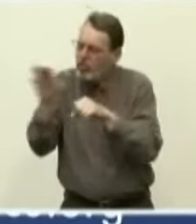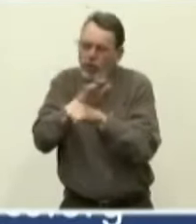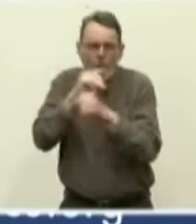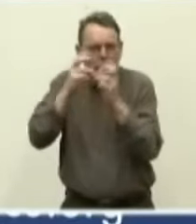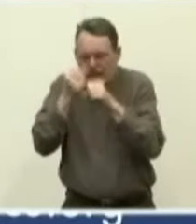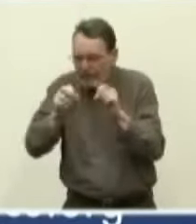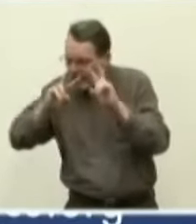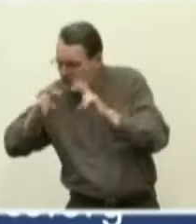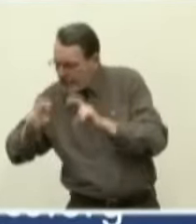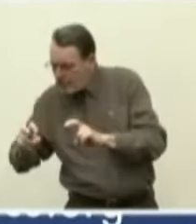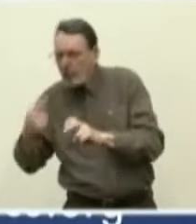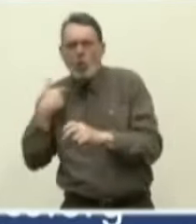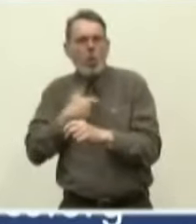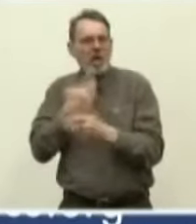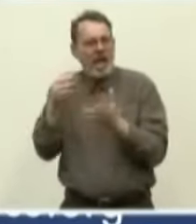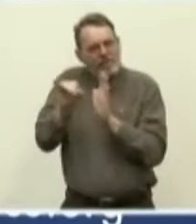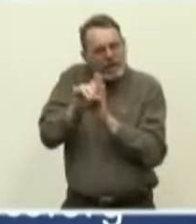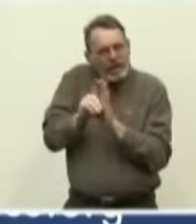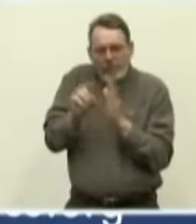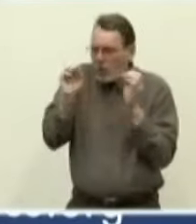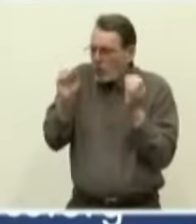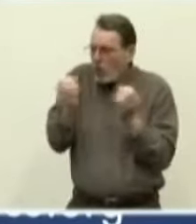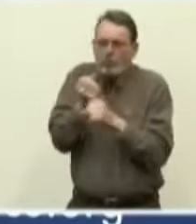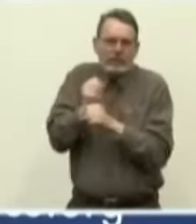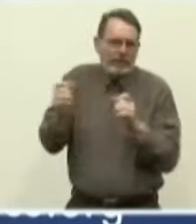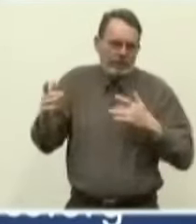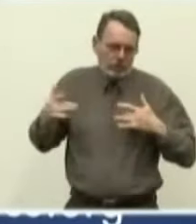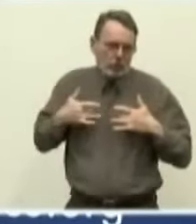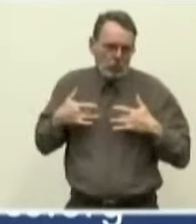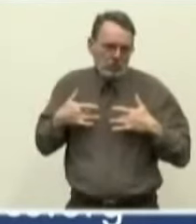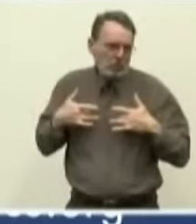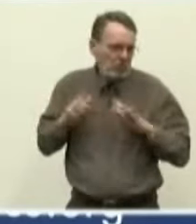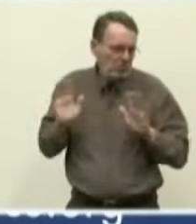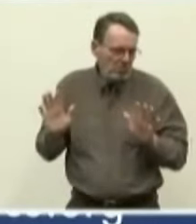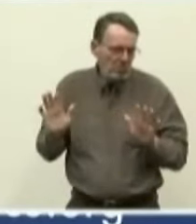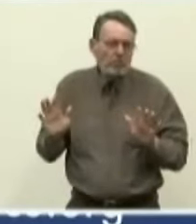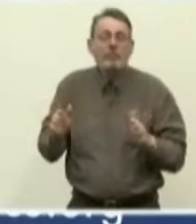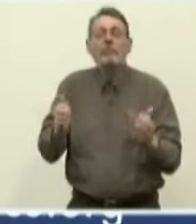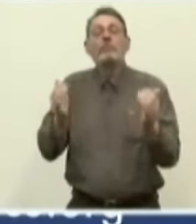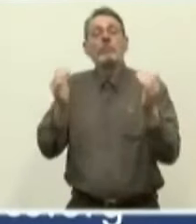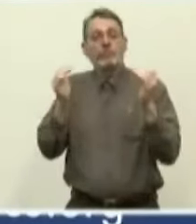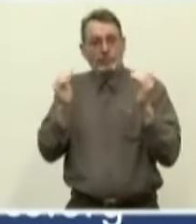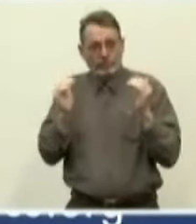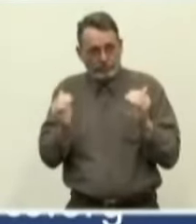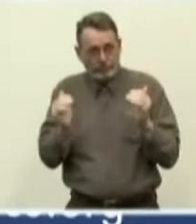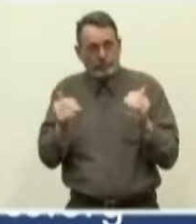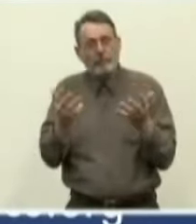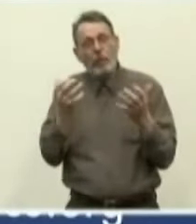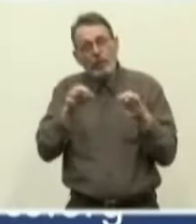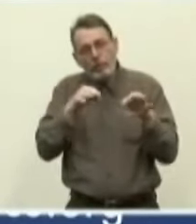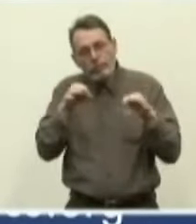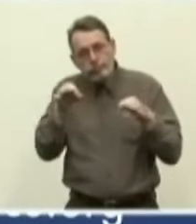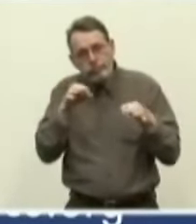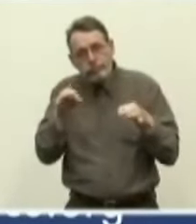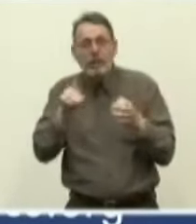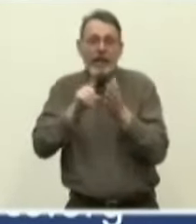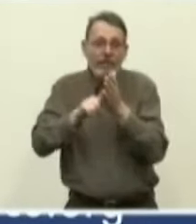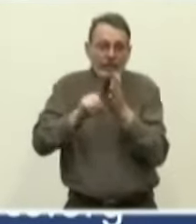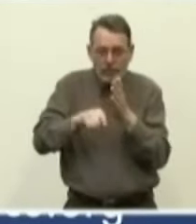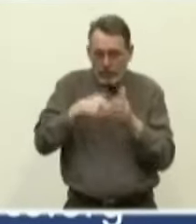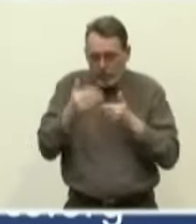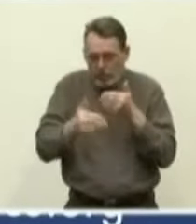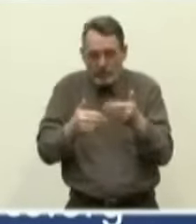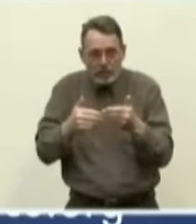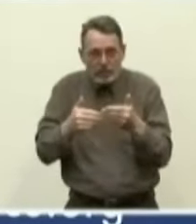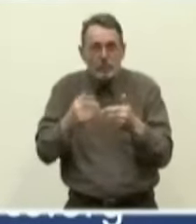and we have identified, as I said, no safety concerns. Next, I'd like to explain the investigative processes